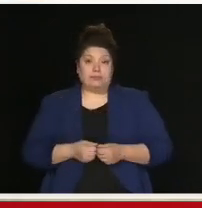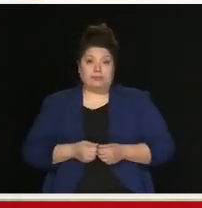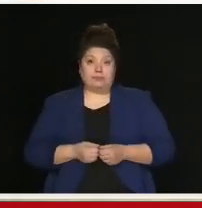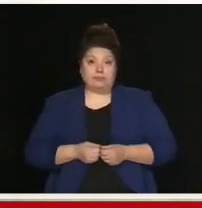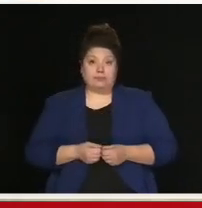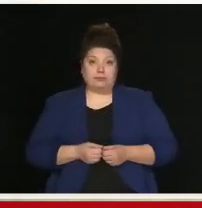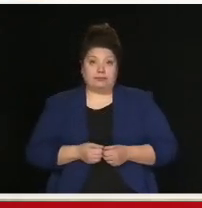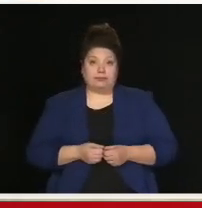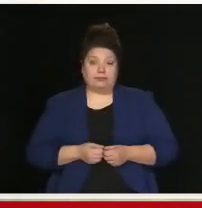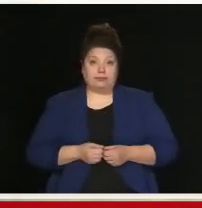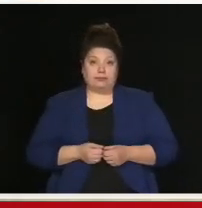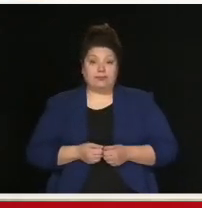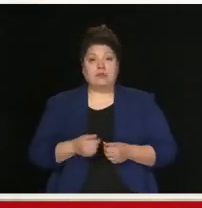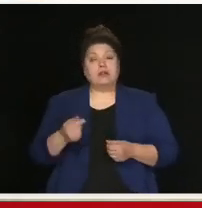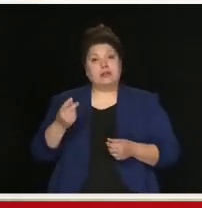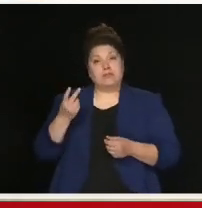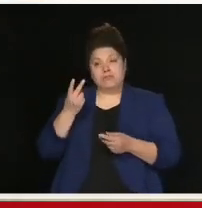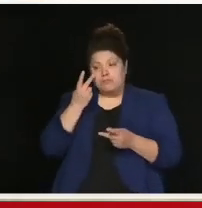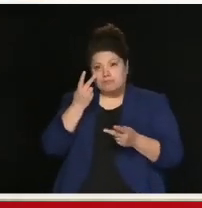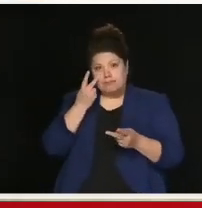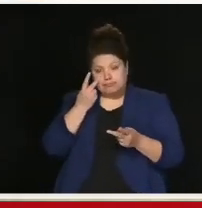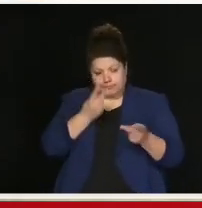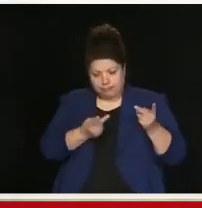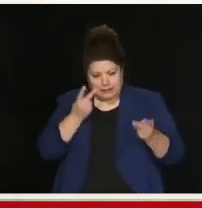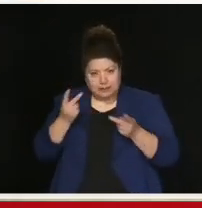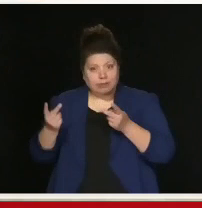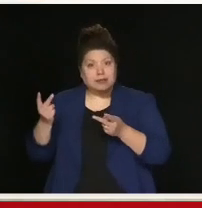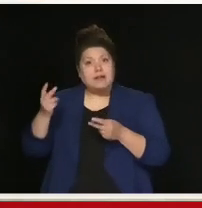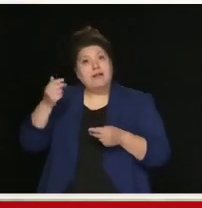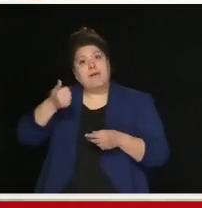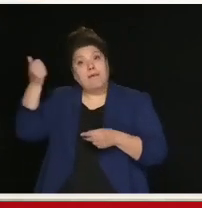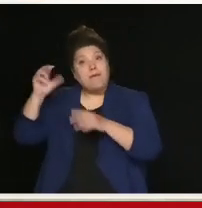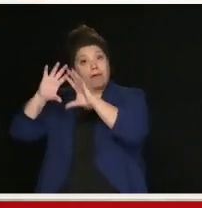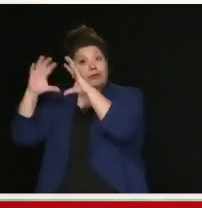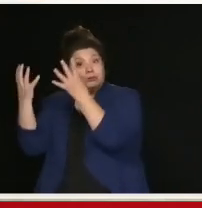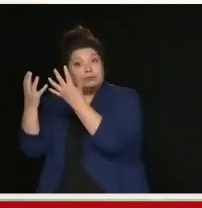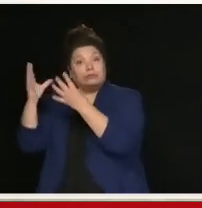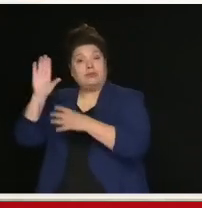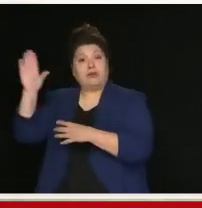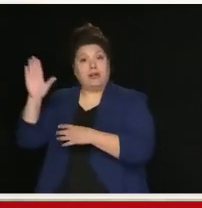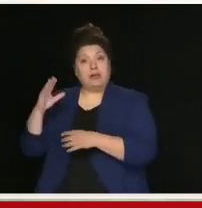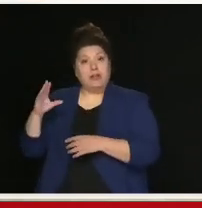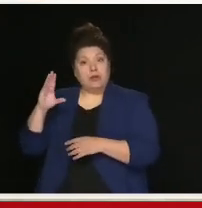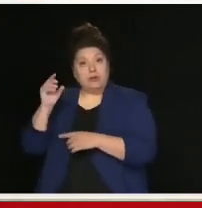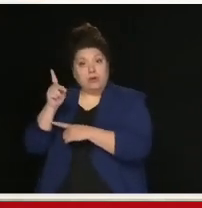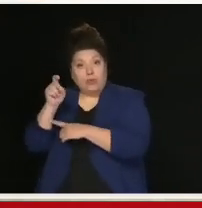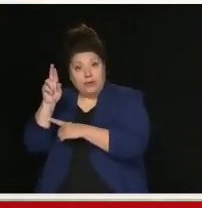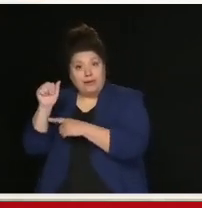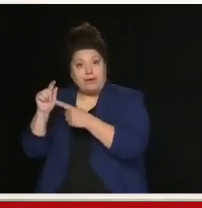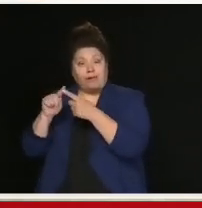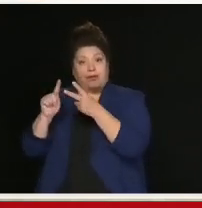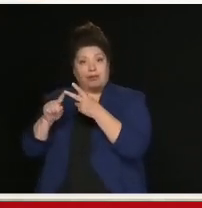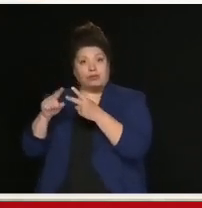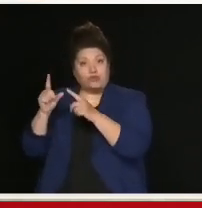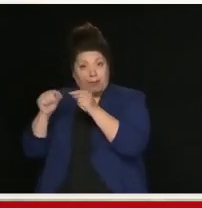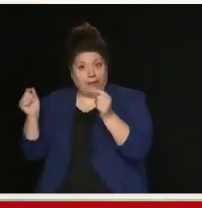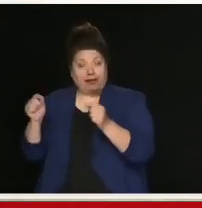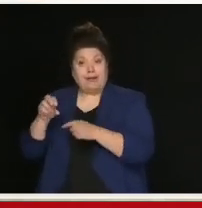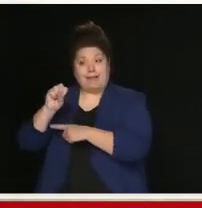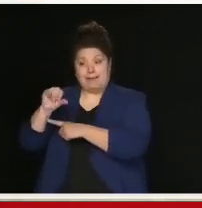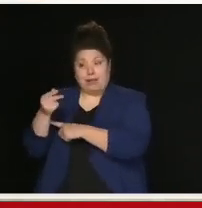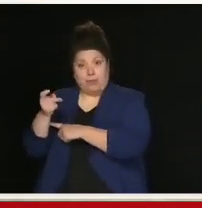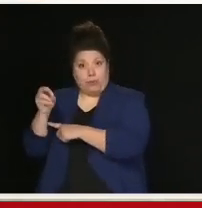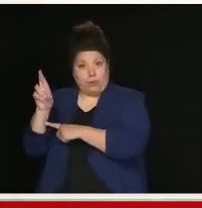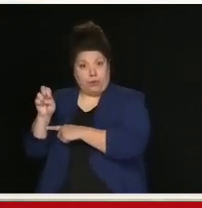from the steps taken by countries like South Korea and Japan and Singapore. But we see in other places